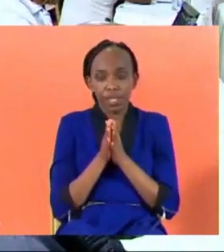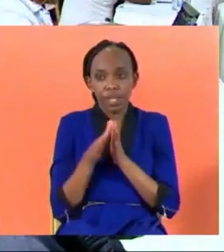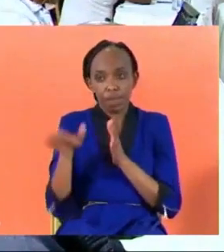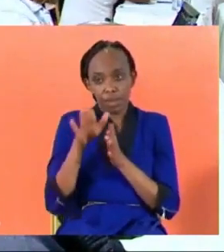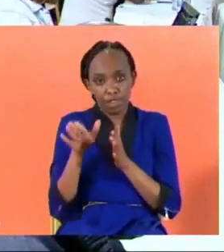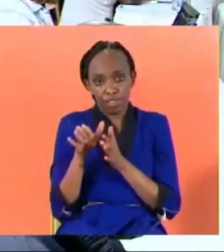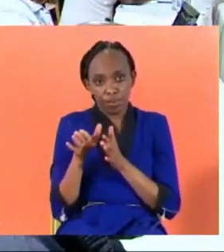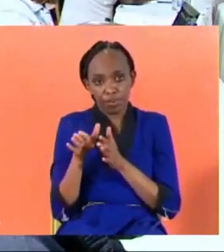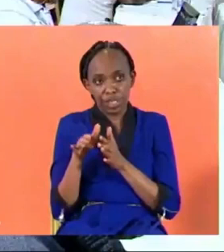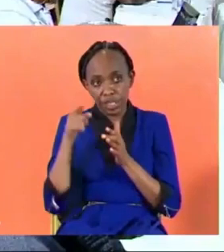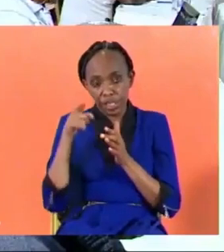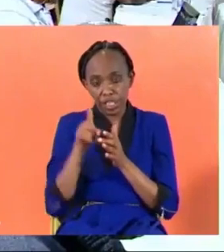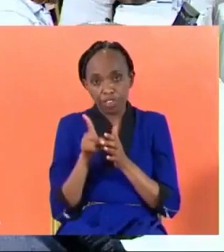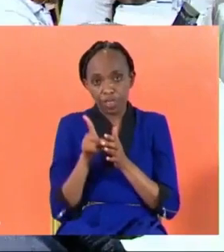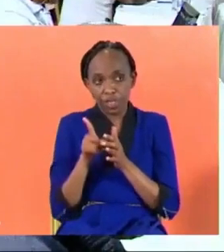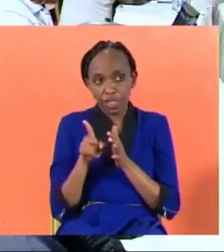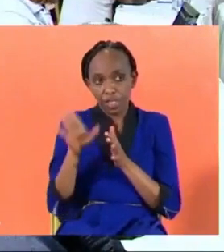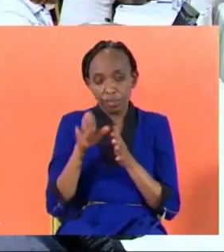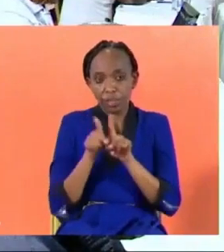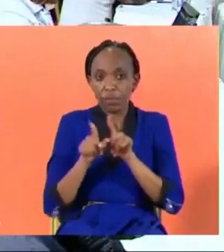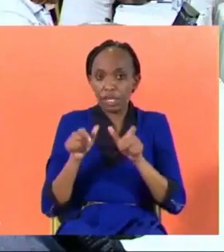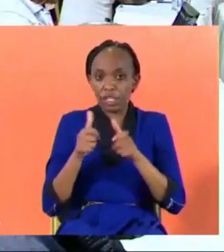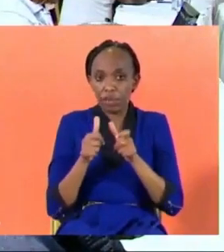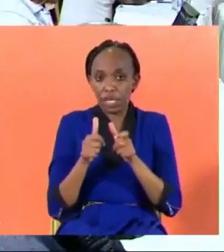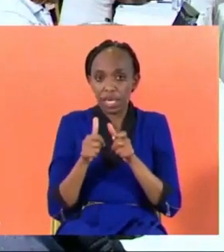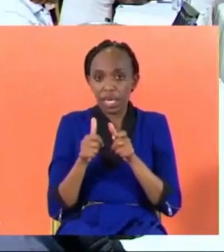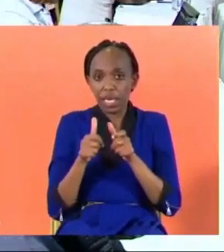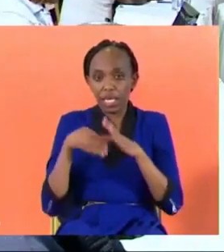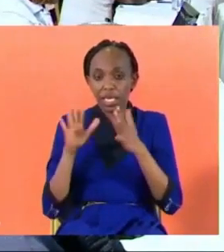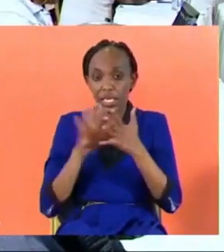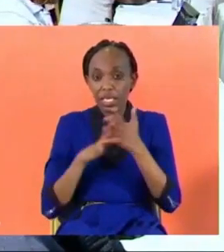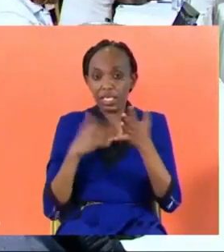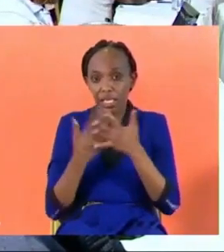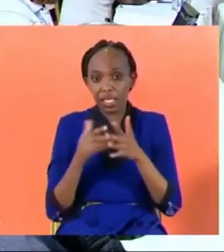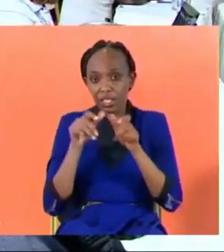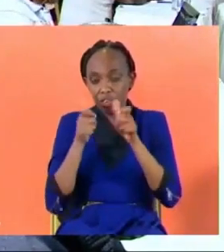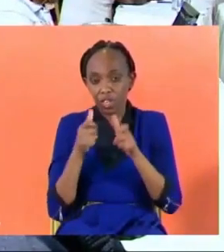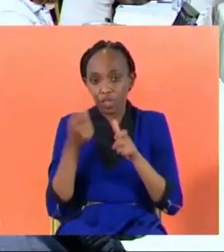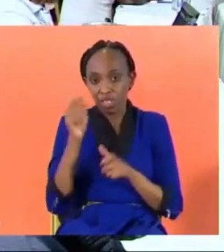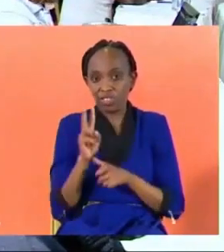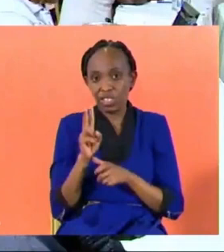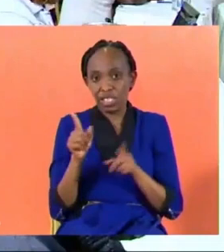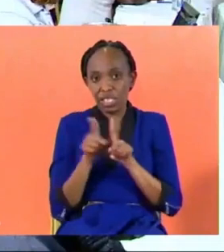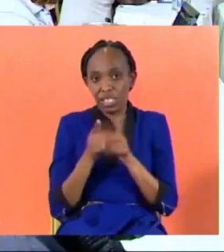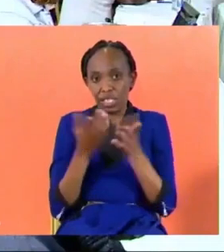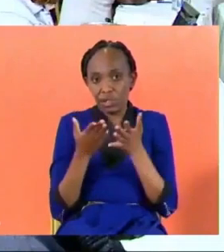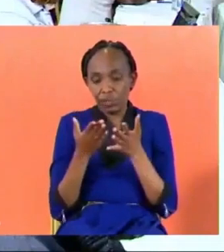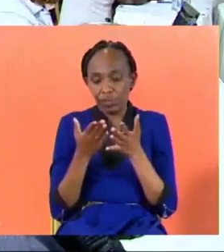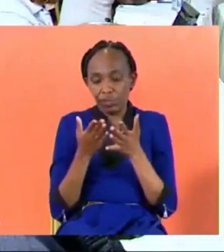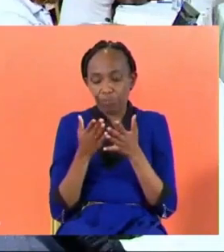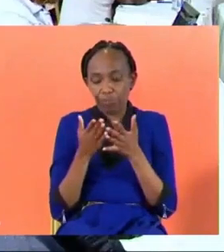platform itself, the platform as media, be it internet, be it radio, TV, they